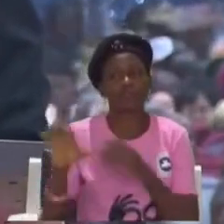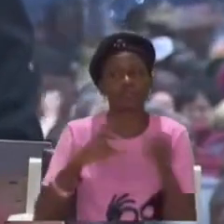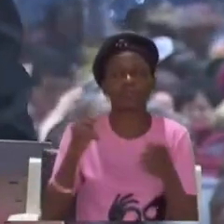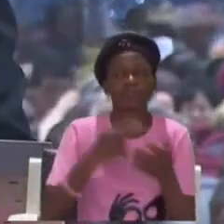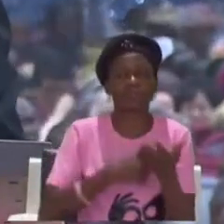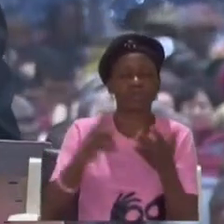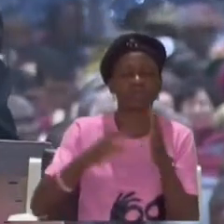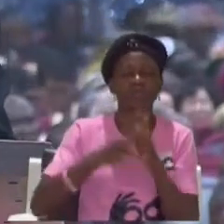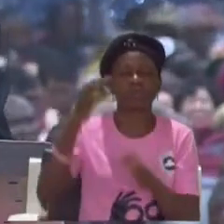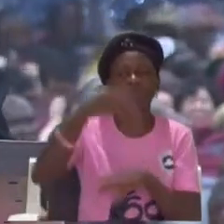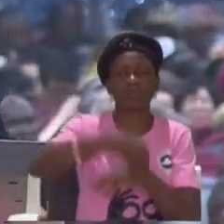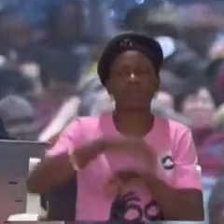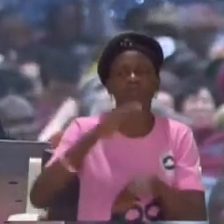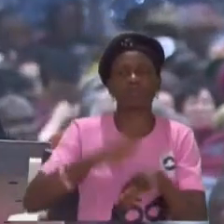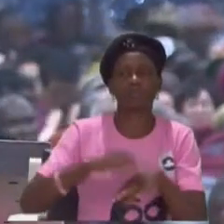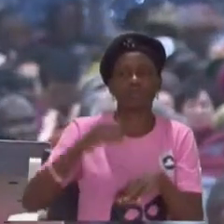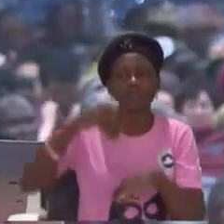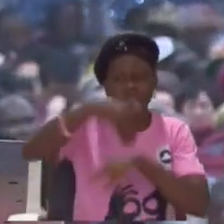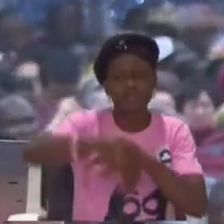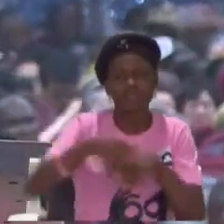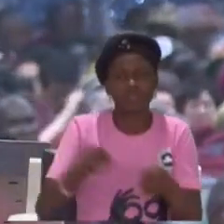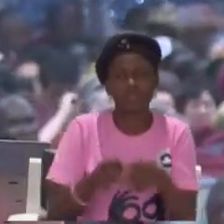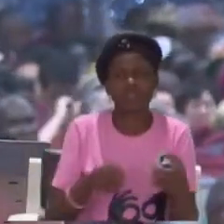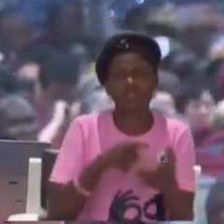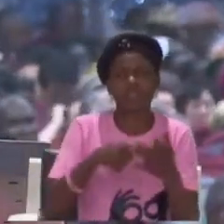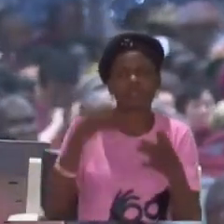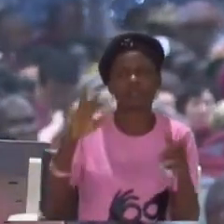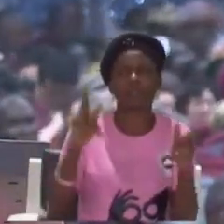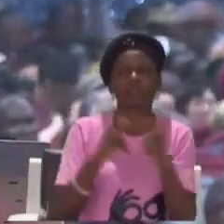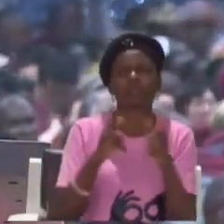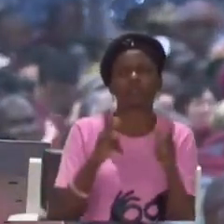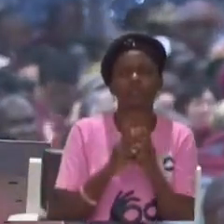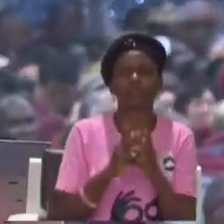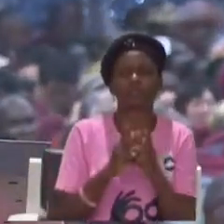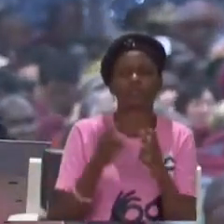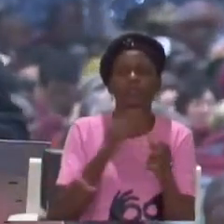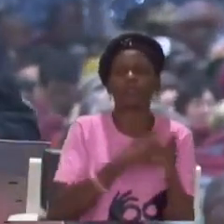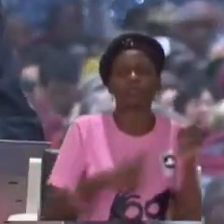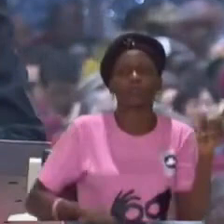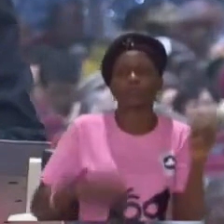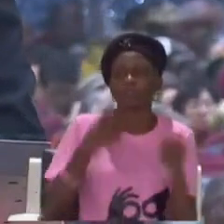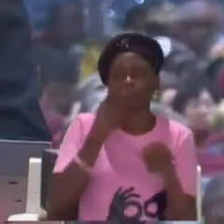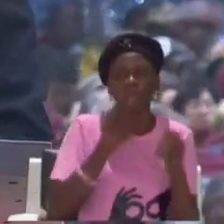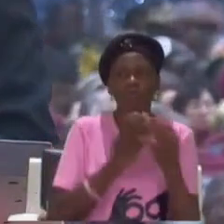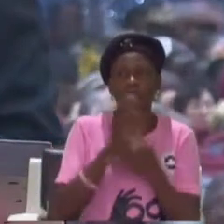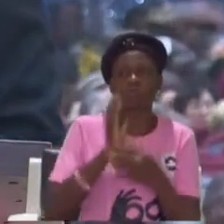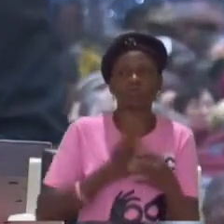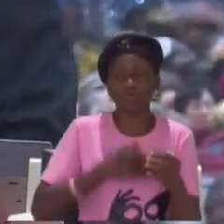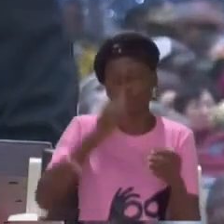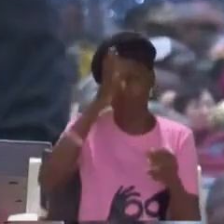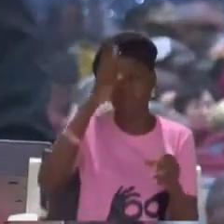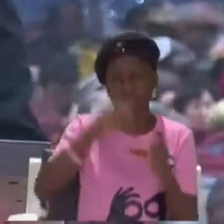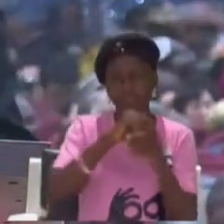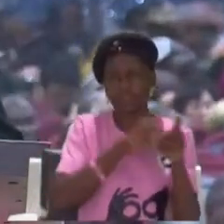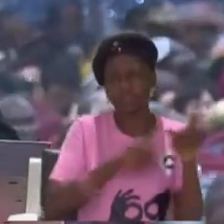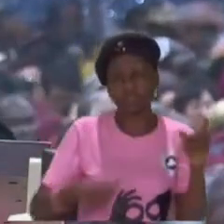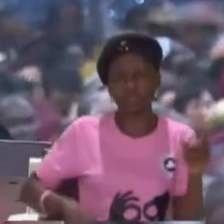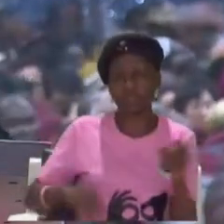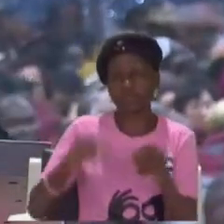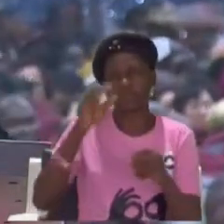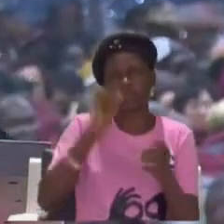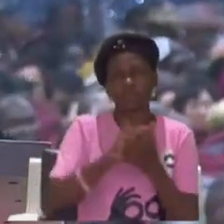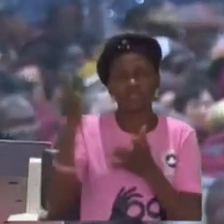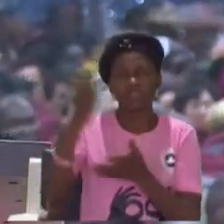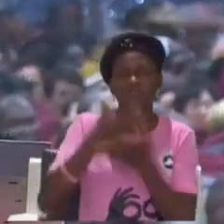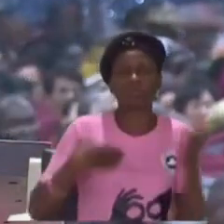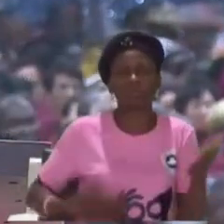night, on a night like this of the convention, the Lord spoke through our Father in the Lord that there is